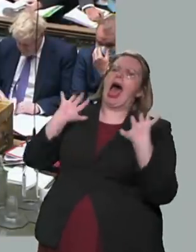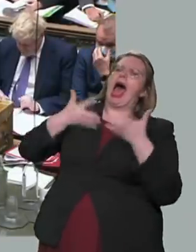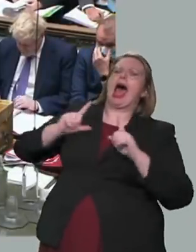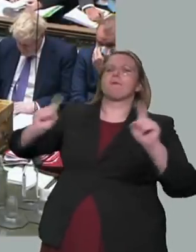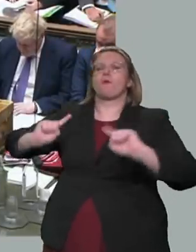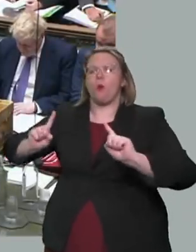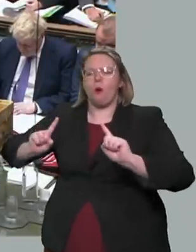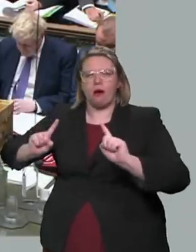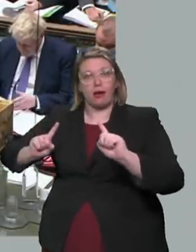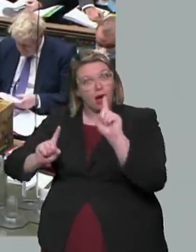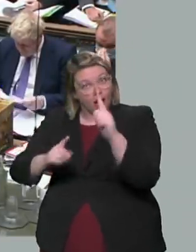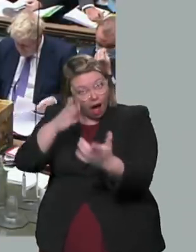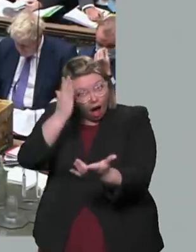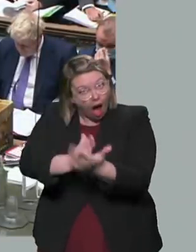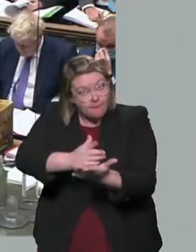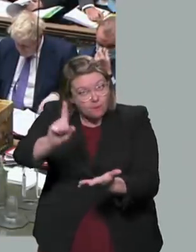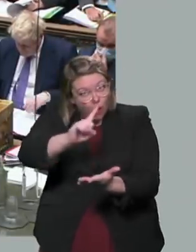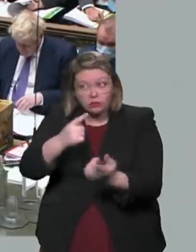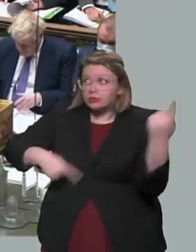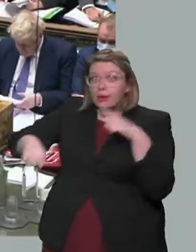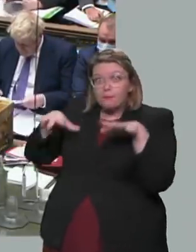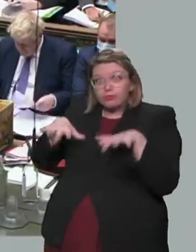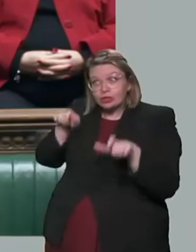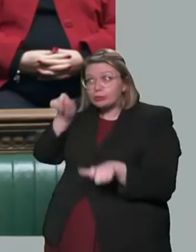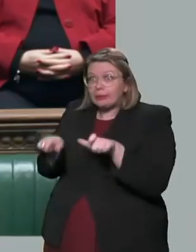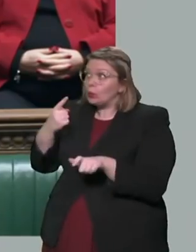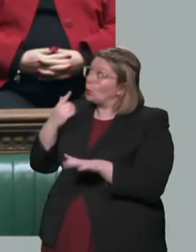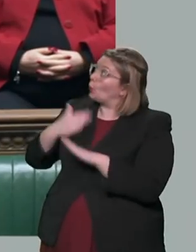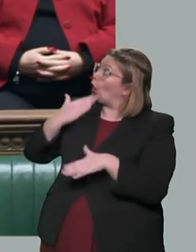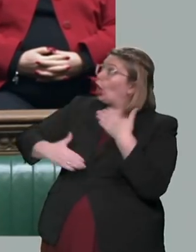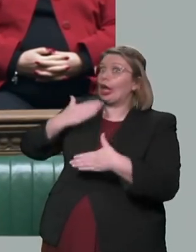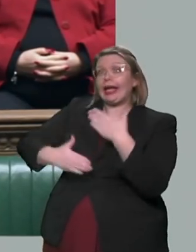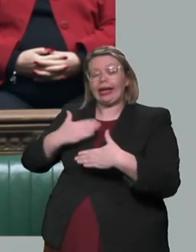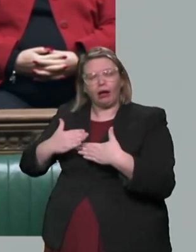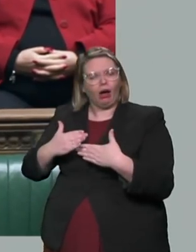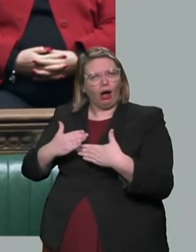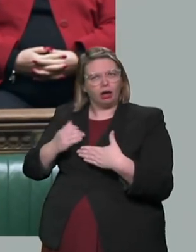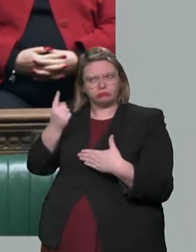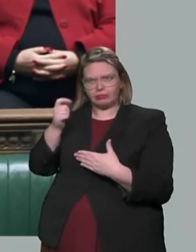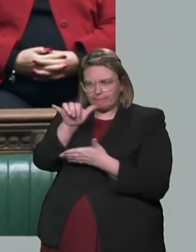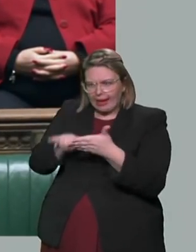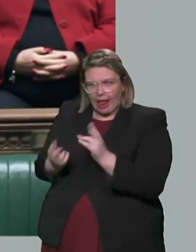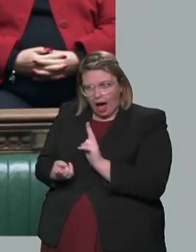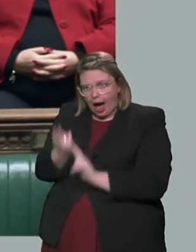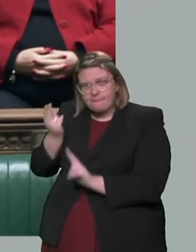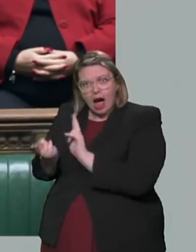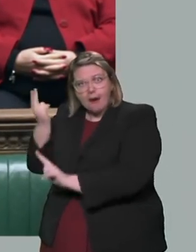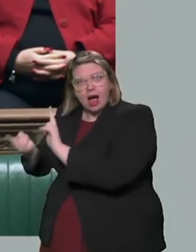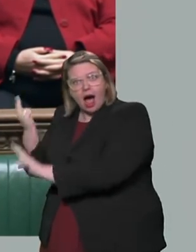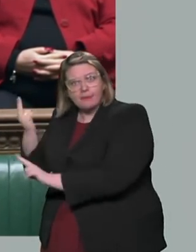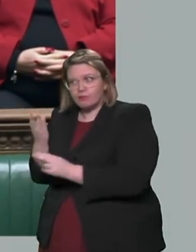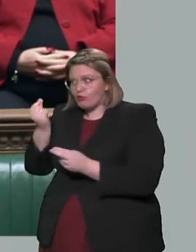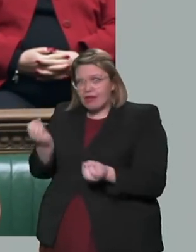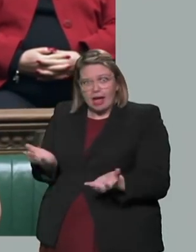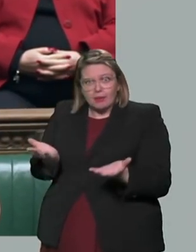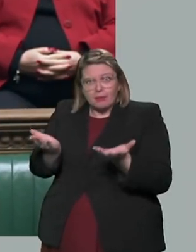working people across the country are starting the new year facing rising bills and ballooning prices. So